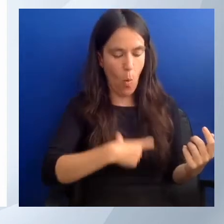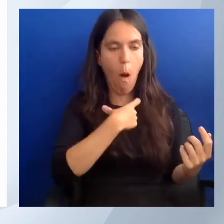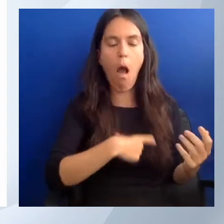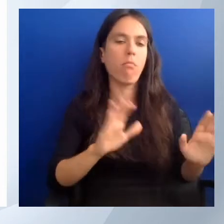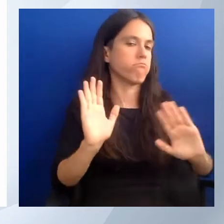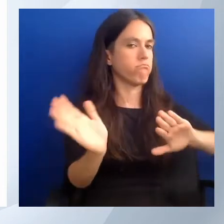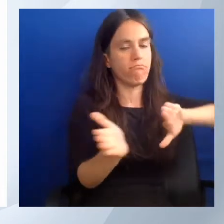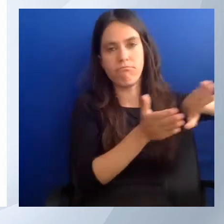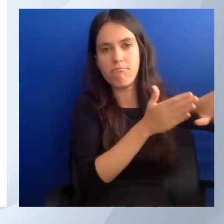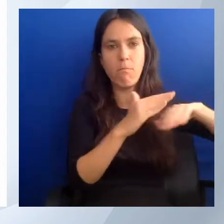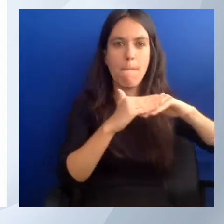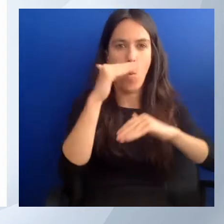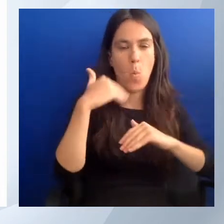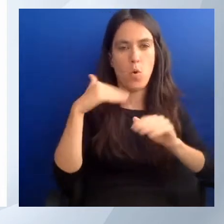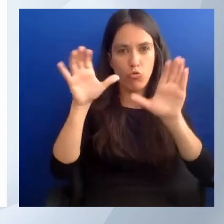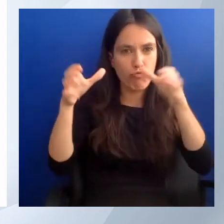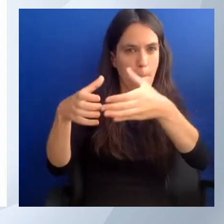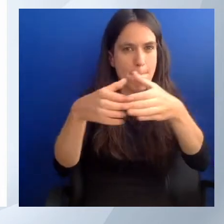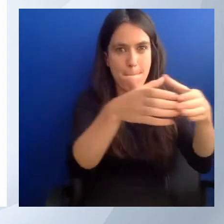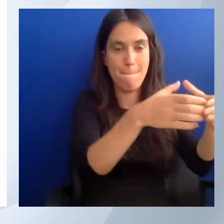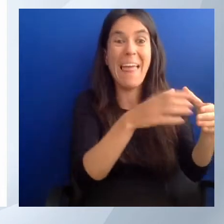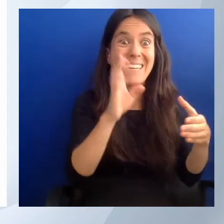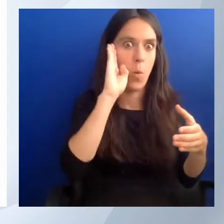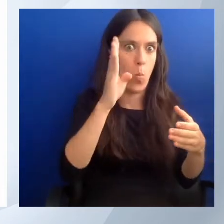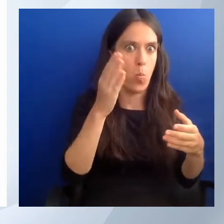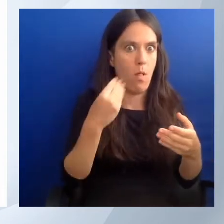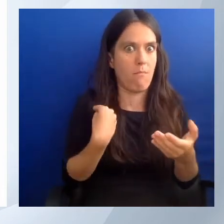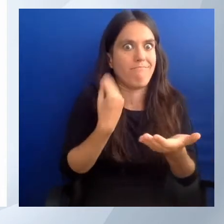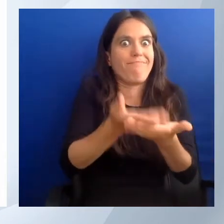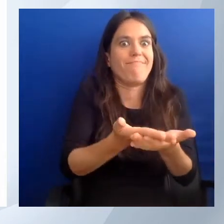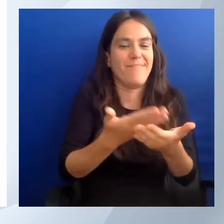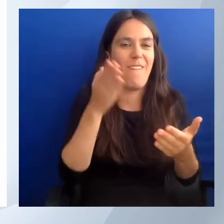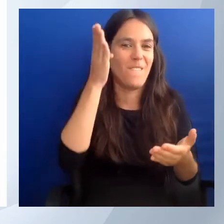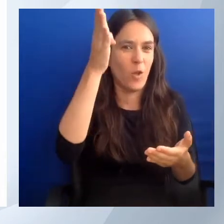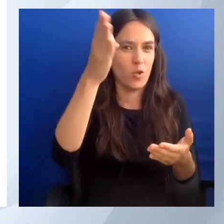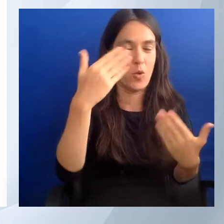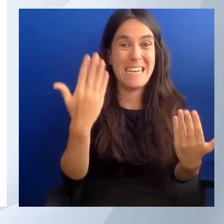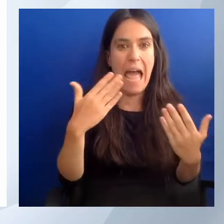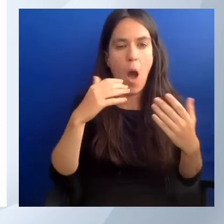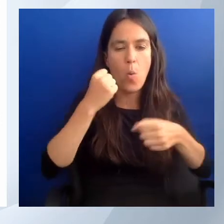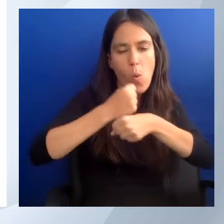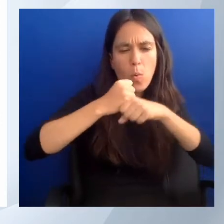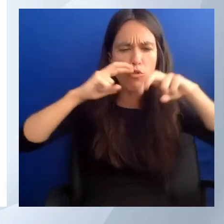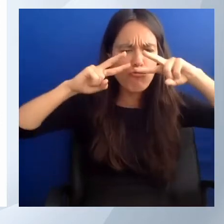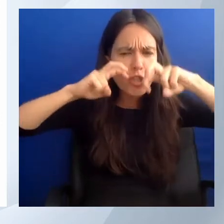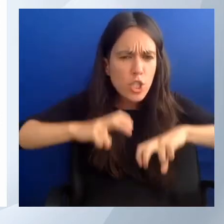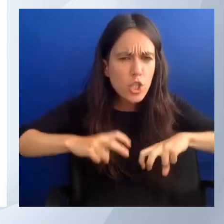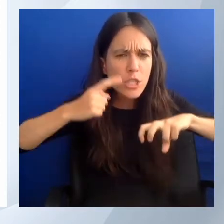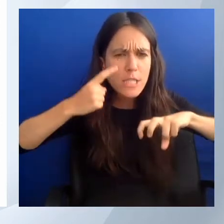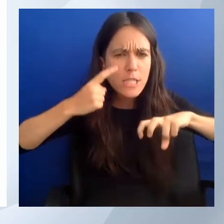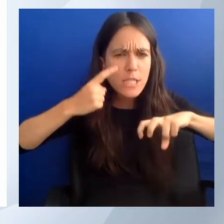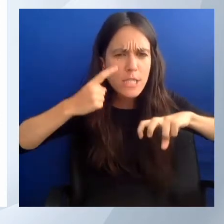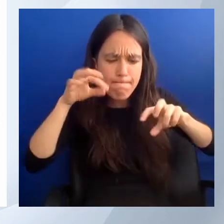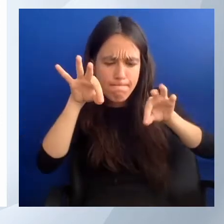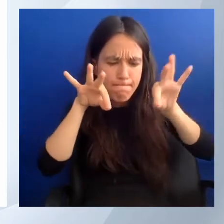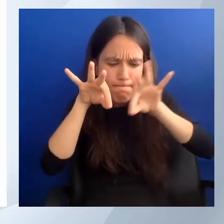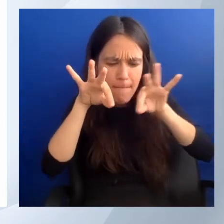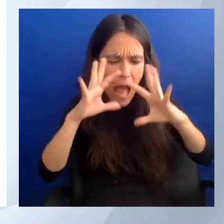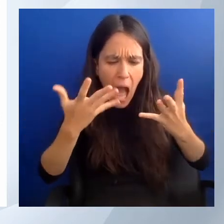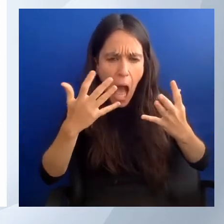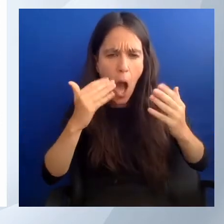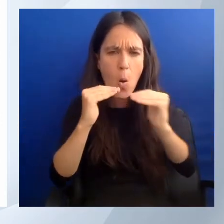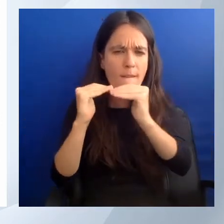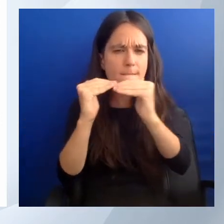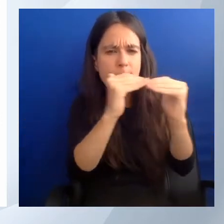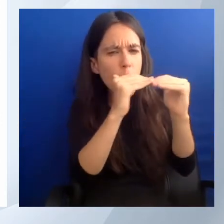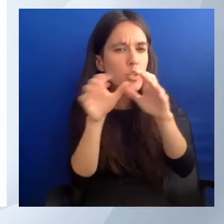don't know when, but they are working on that, and they are doing active research in model fairness towards individuals, but it's not out